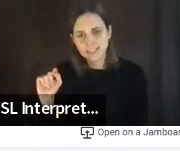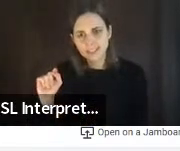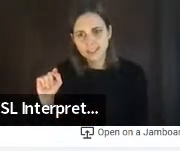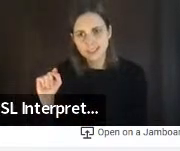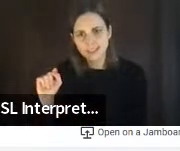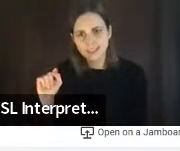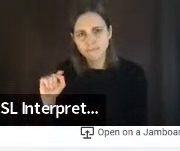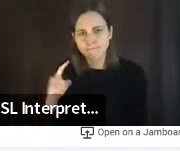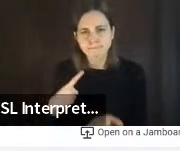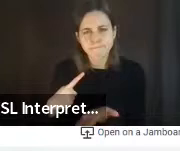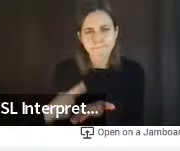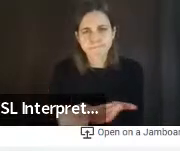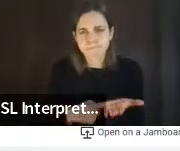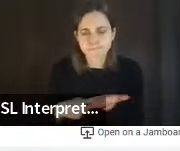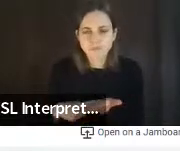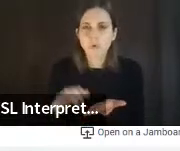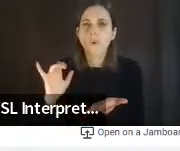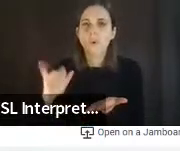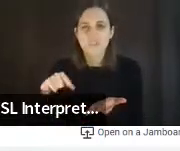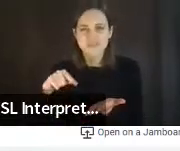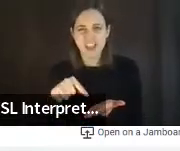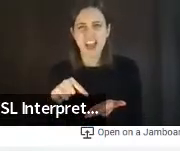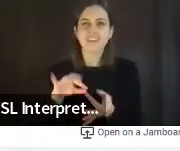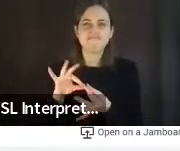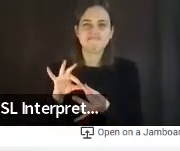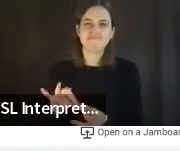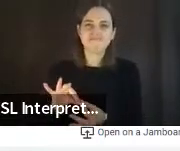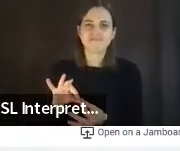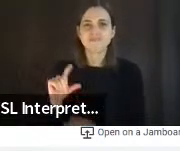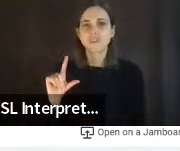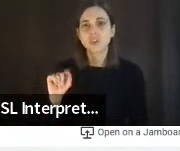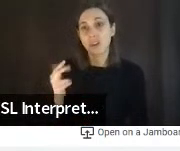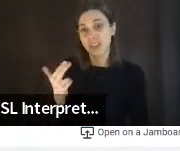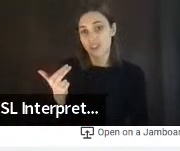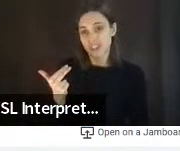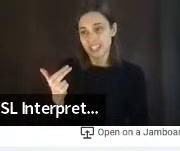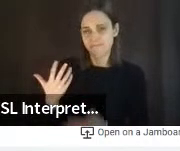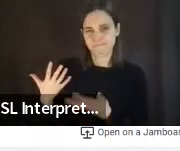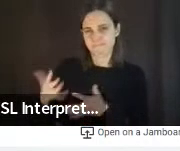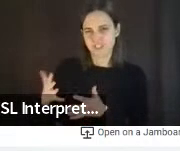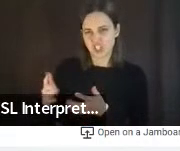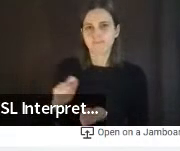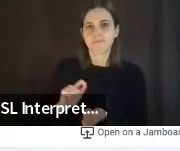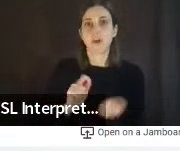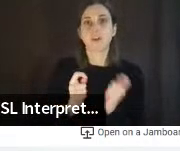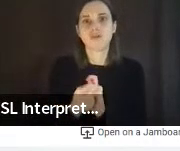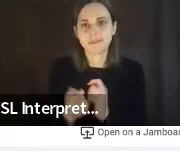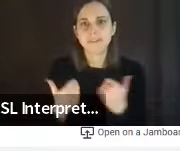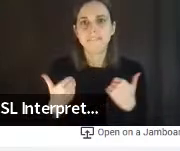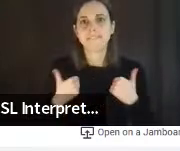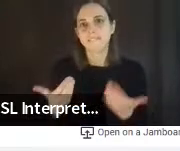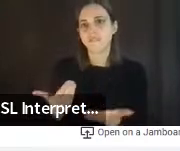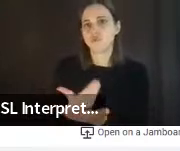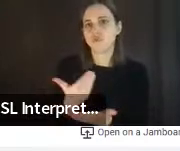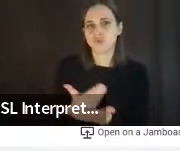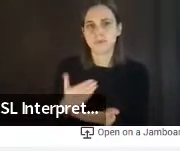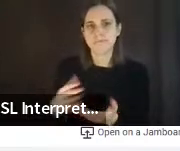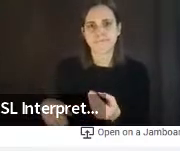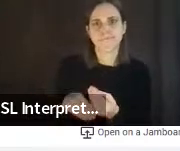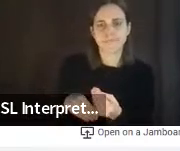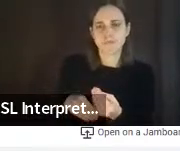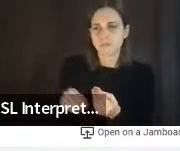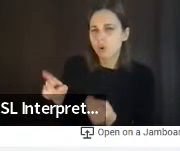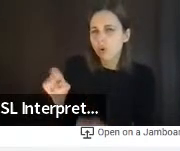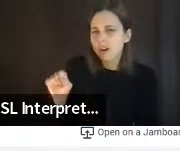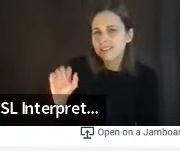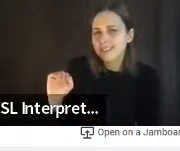a 2013, a change since the 2013 program. Sam, I think you had something? Yeah, I was